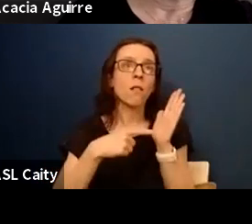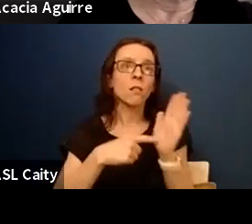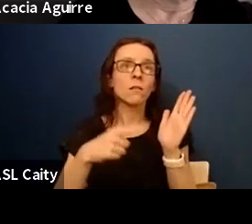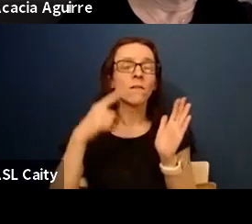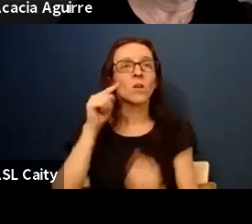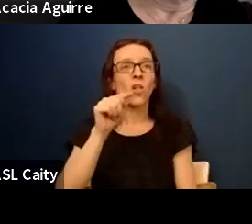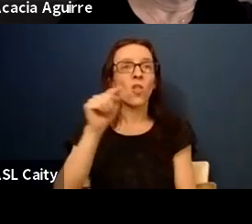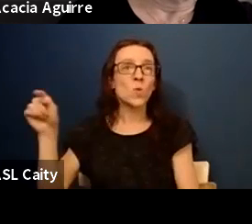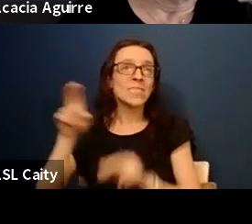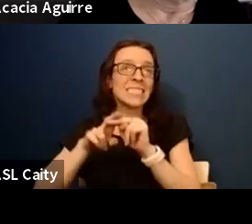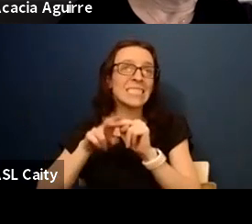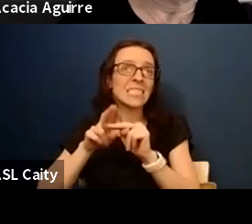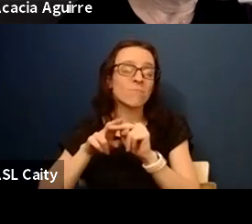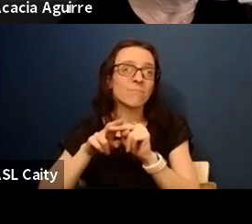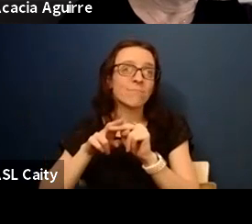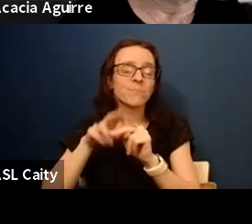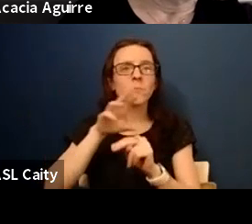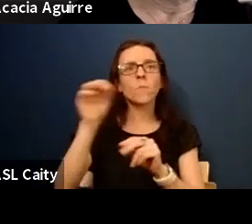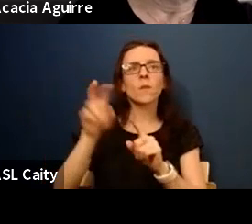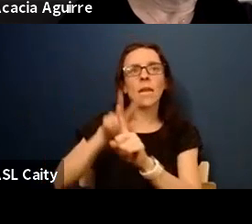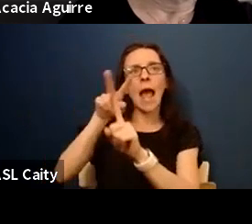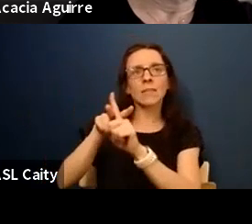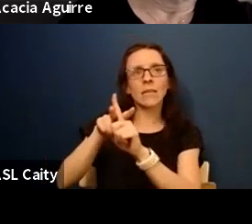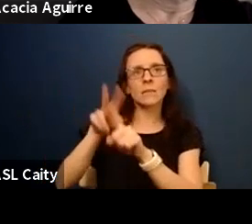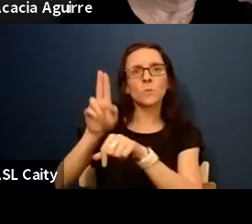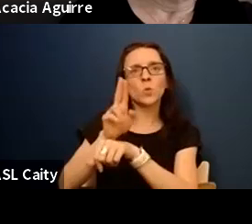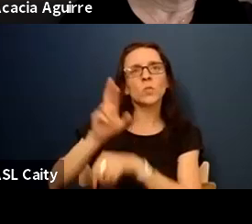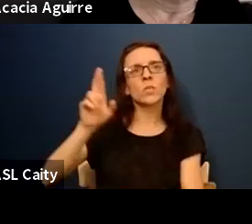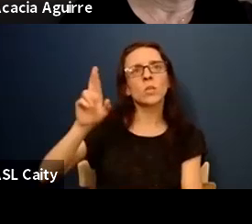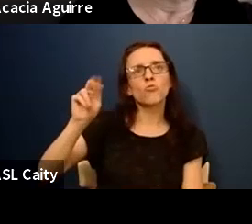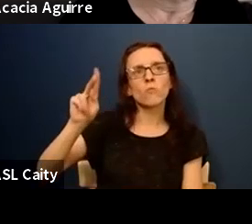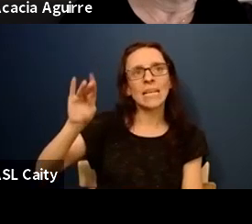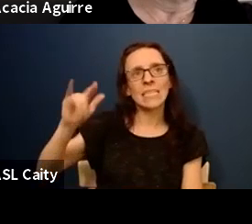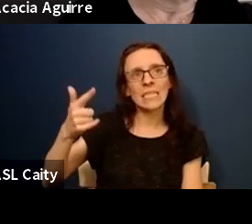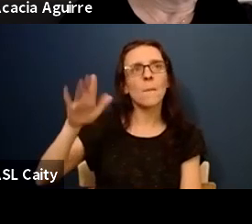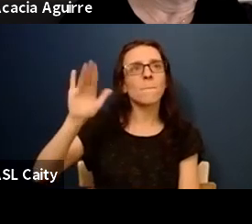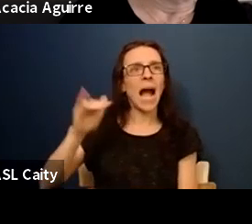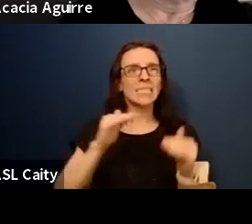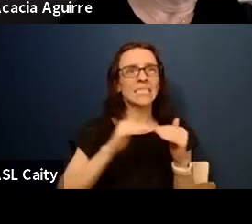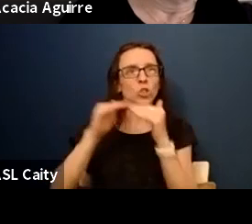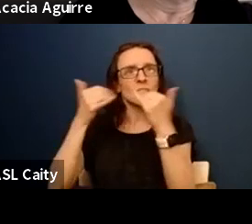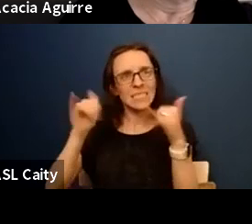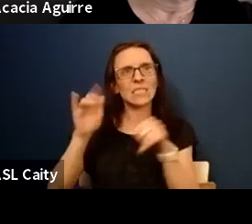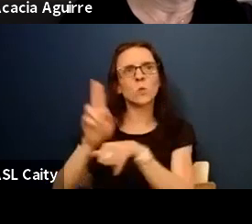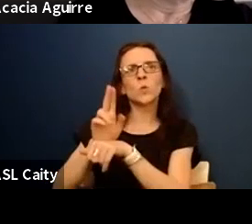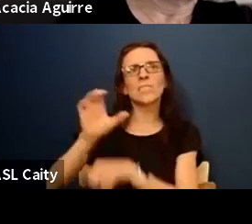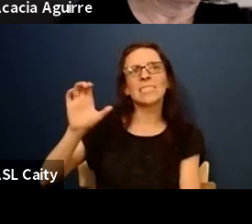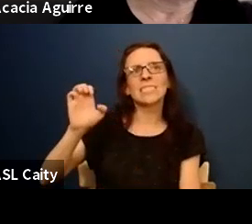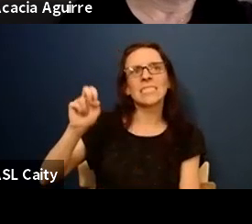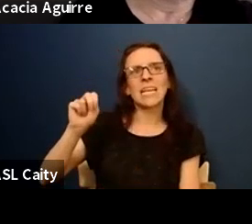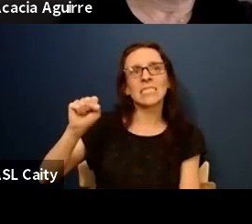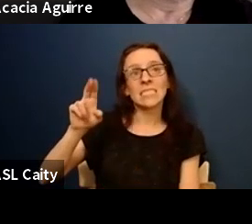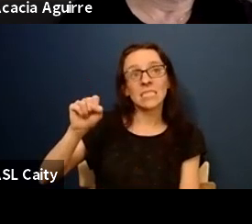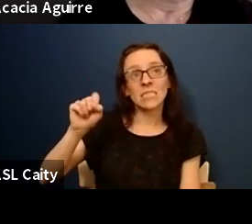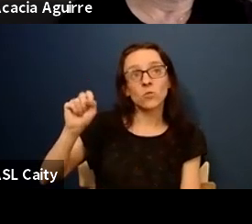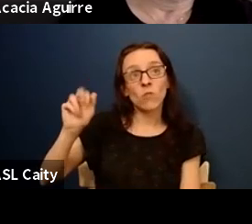seats and allocate them via ranking by tier, still using the census tracts.